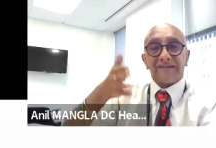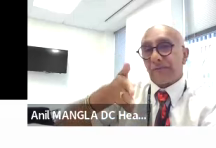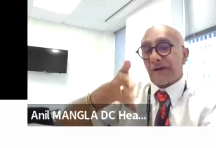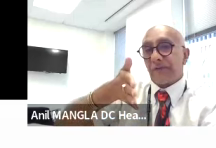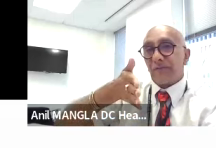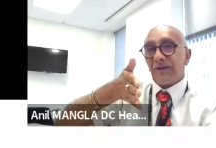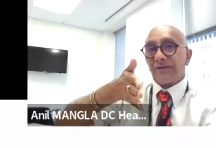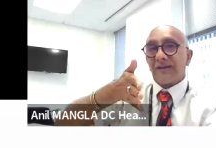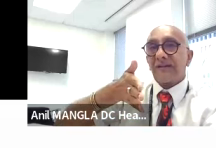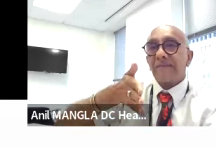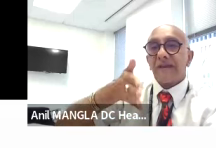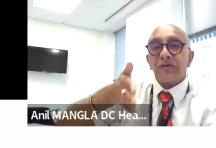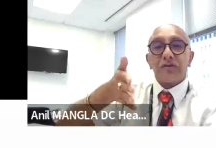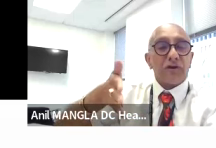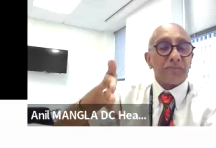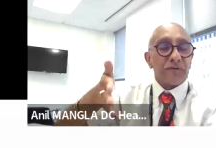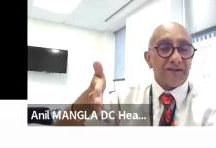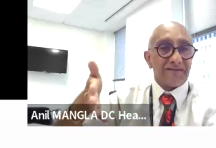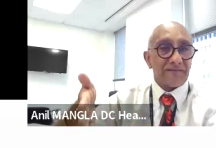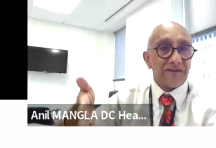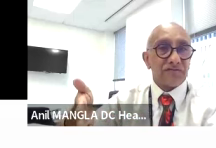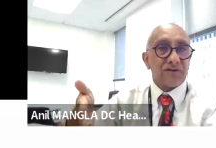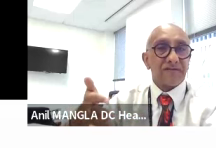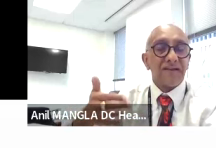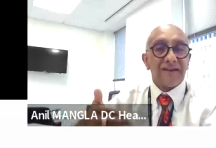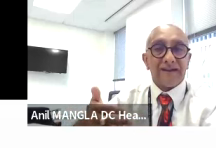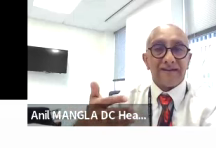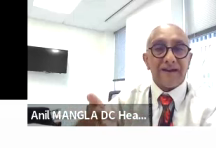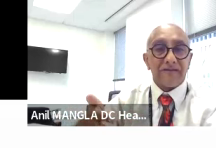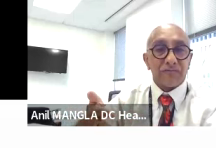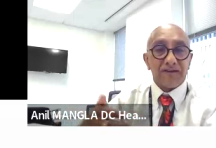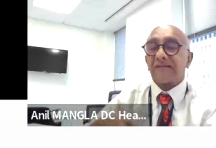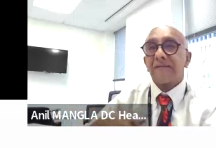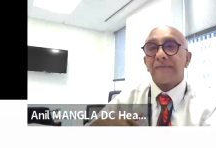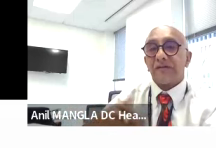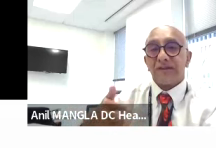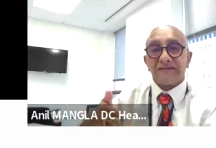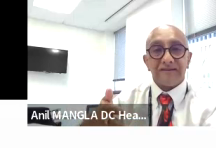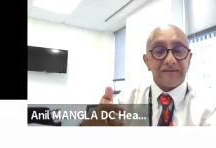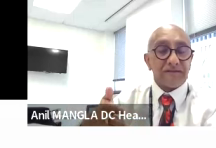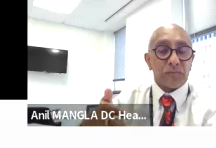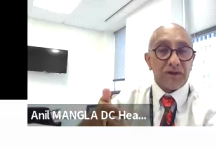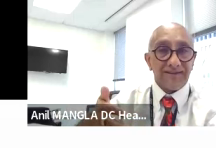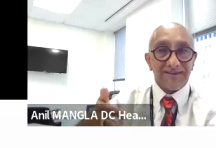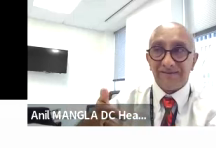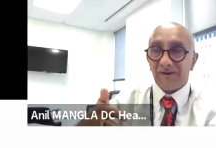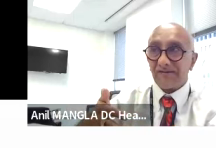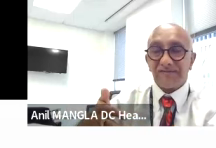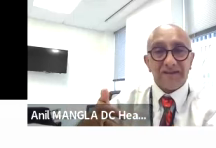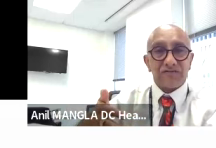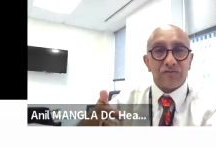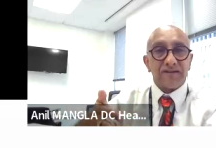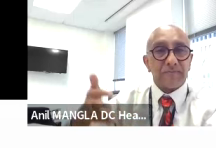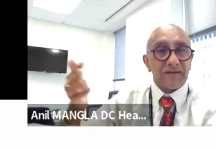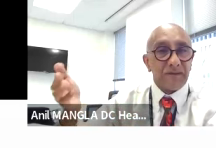affected, and that's why when we look at immunocompromised individuals, they are at high risk. The reason is if someone is